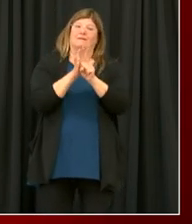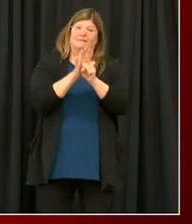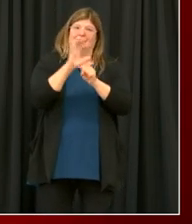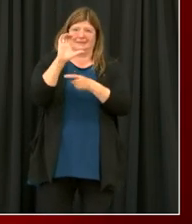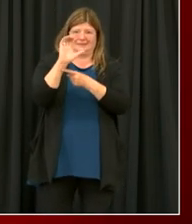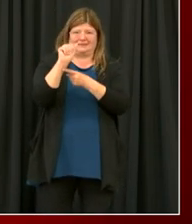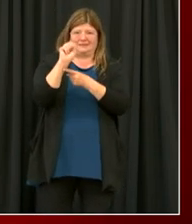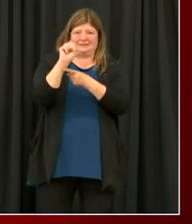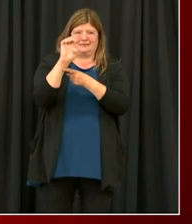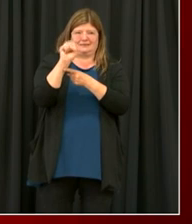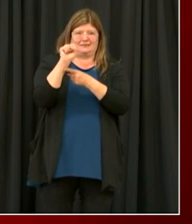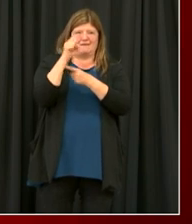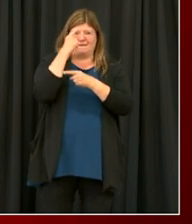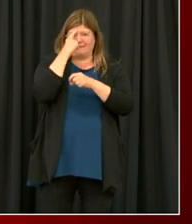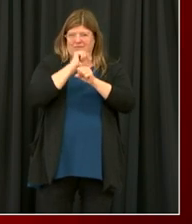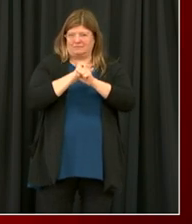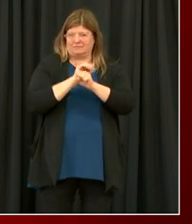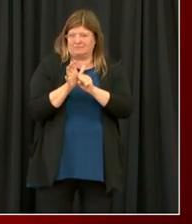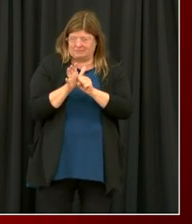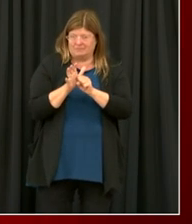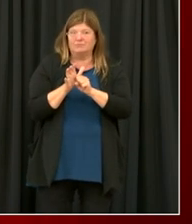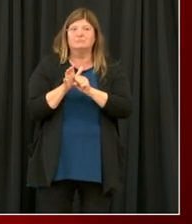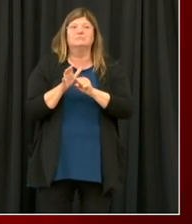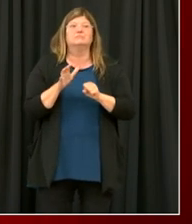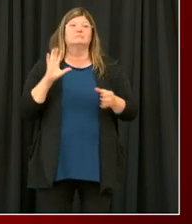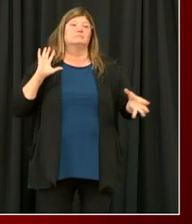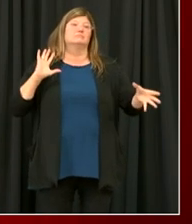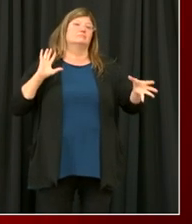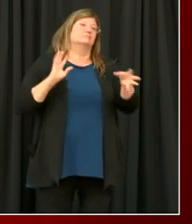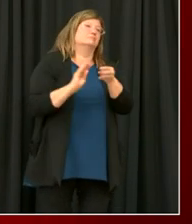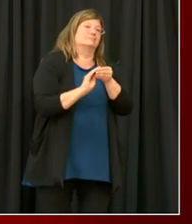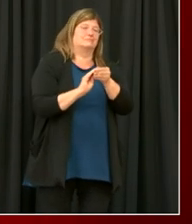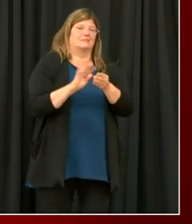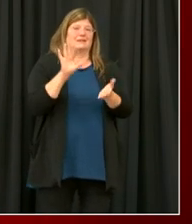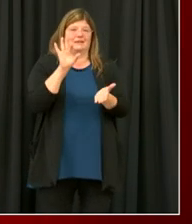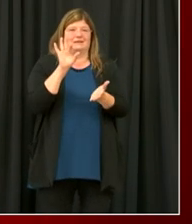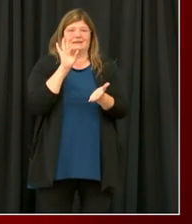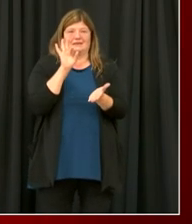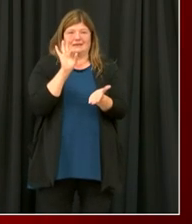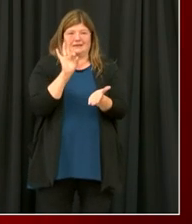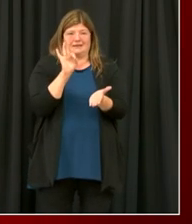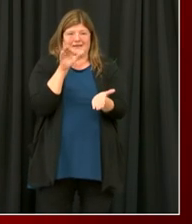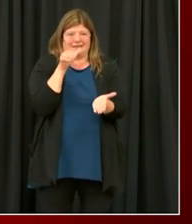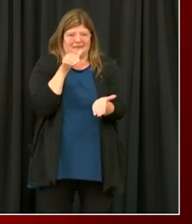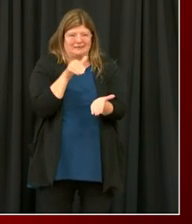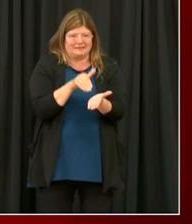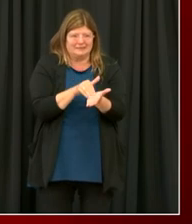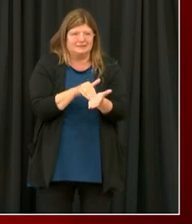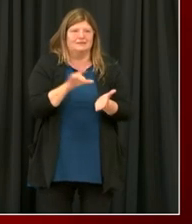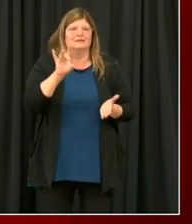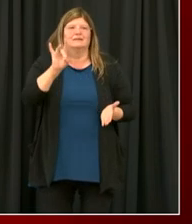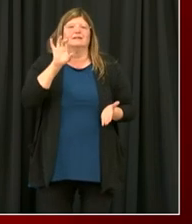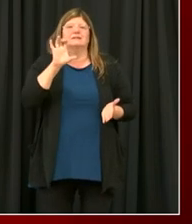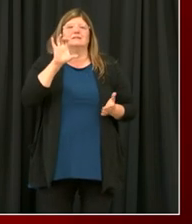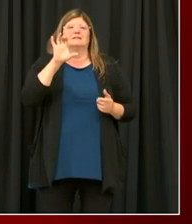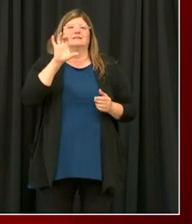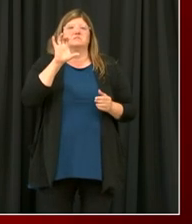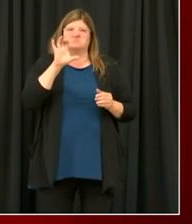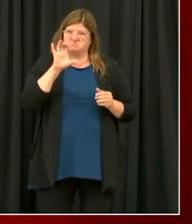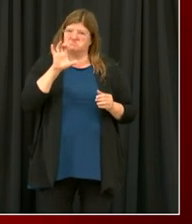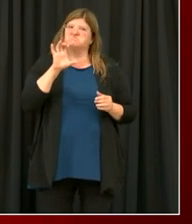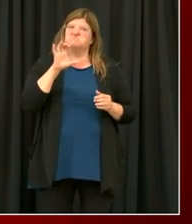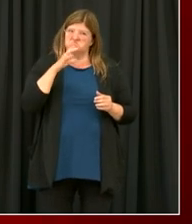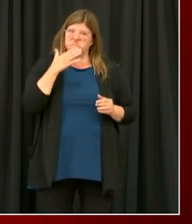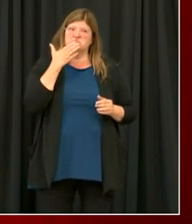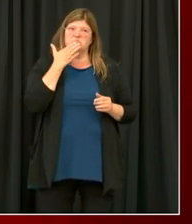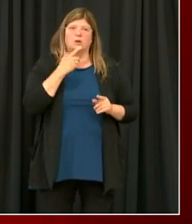our total number of people infected with COVID to 9,800. And I'm also